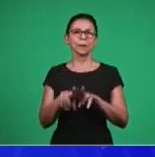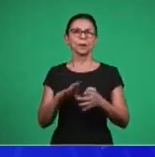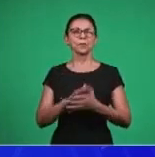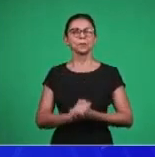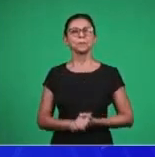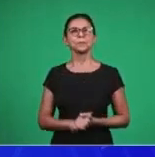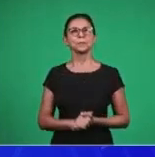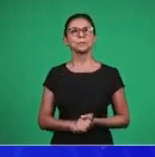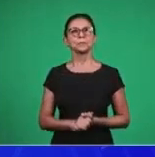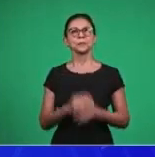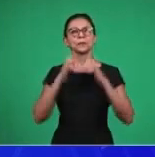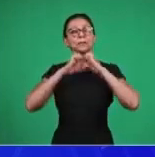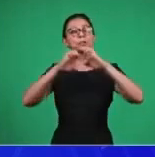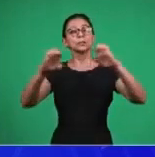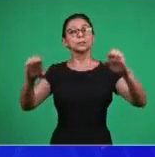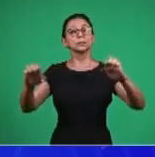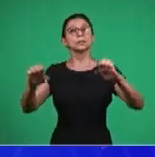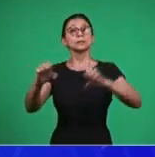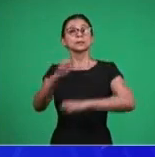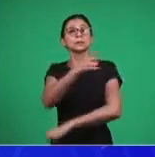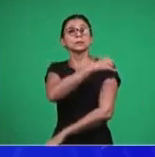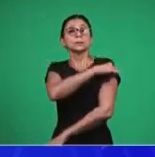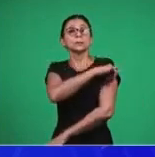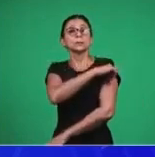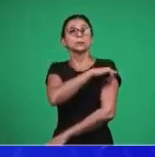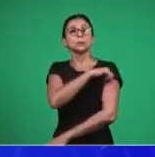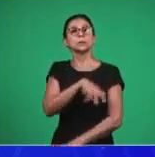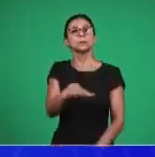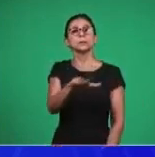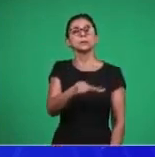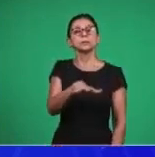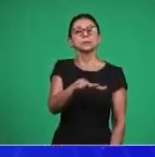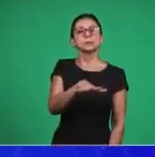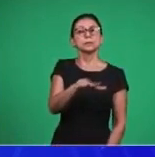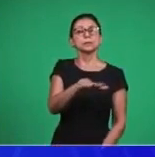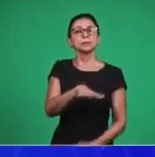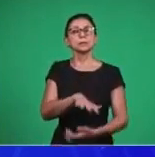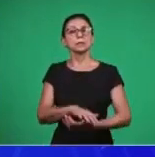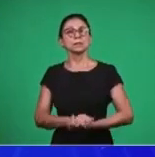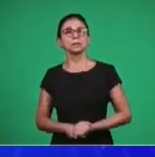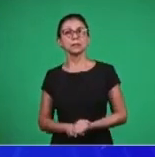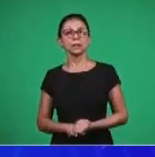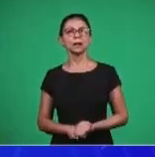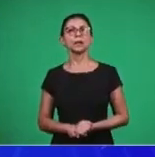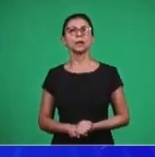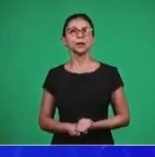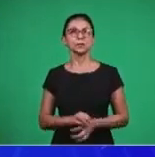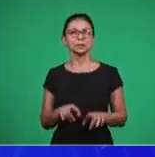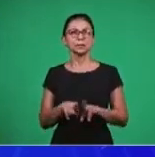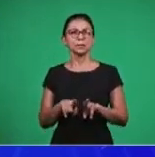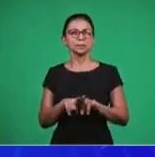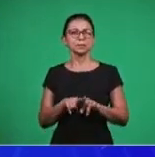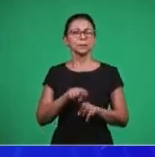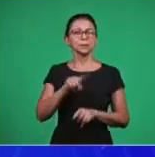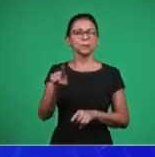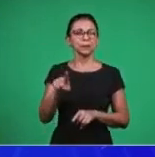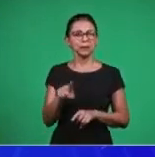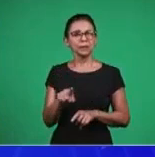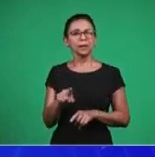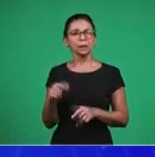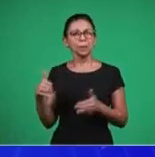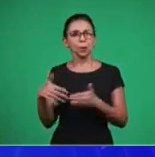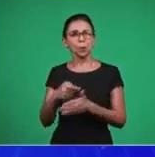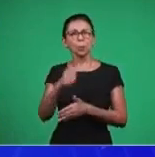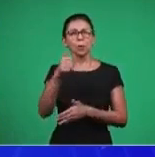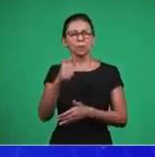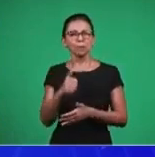for the sign language. We have also an evangelization in Rio de Janeiro. We also have a consecration of